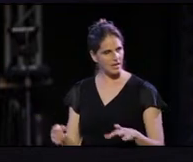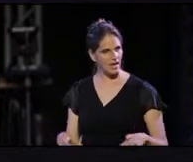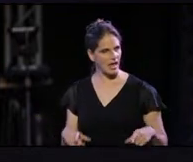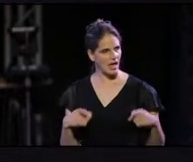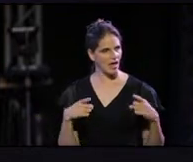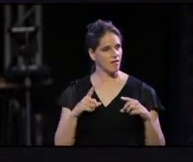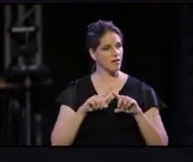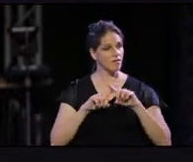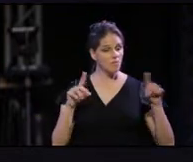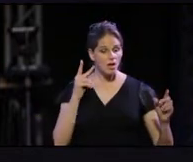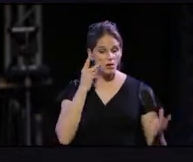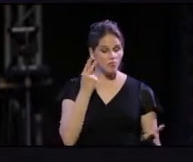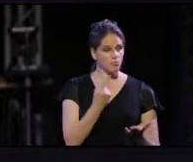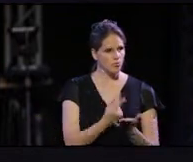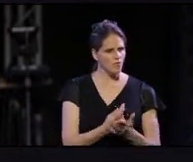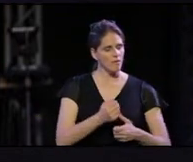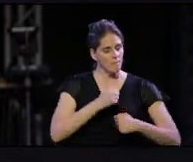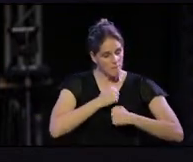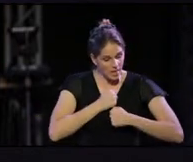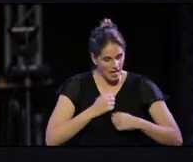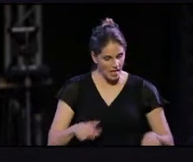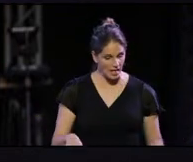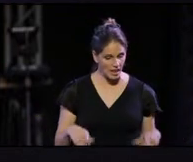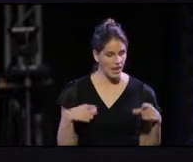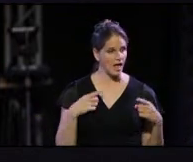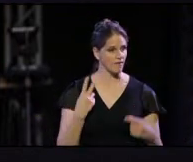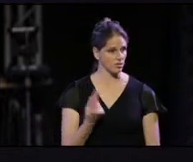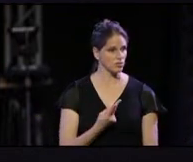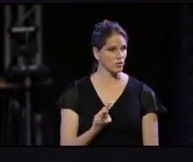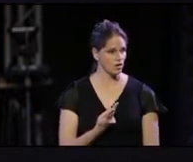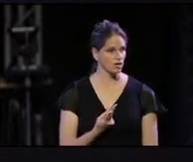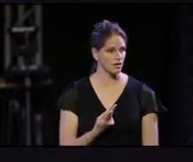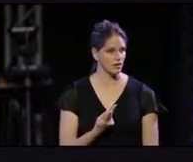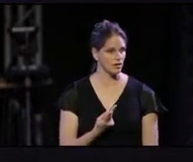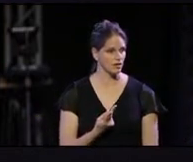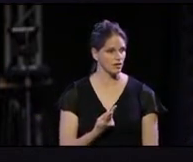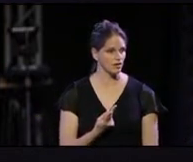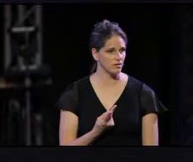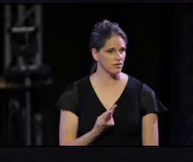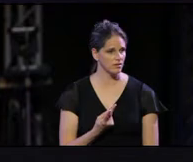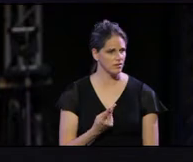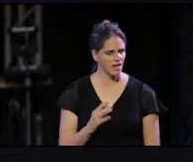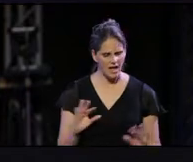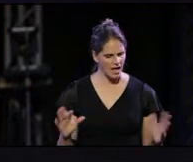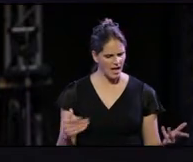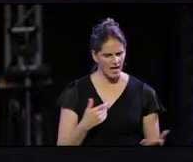It's proof of our life as well. This is how we know.